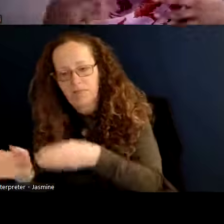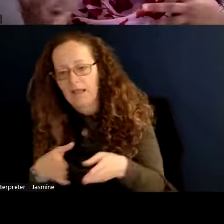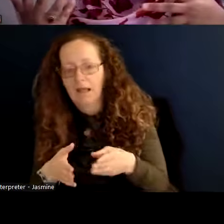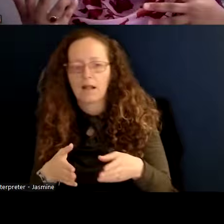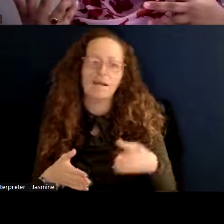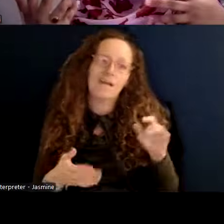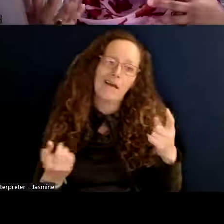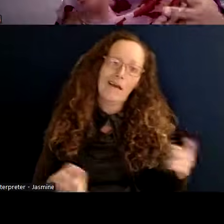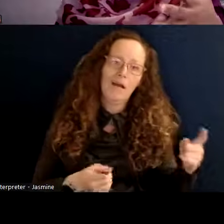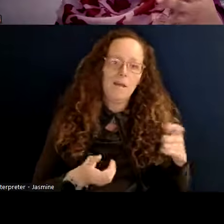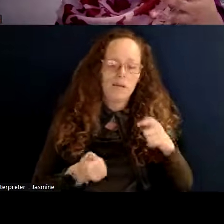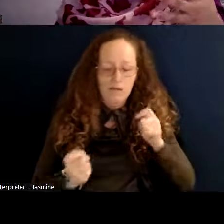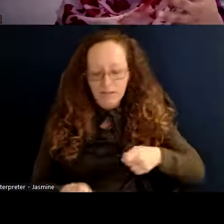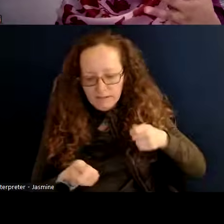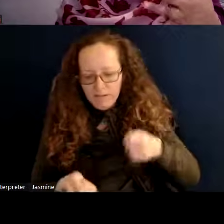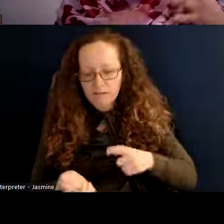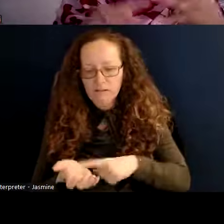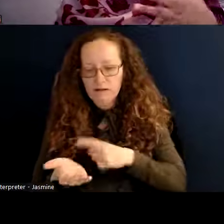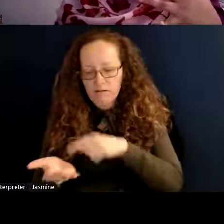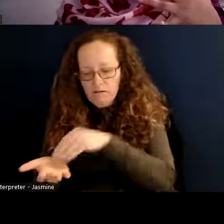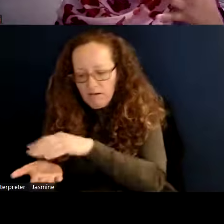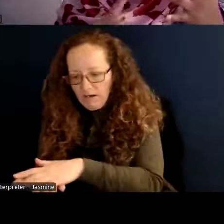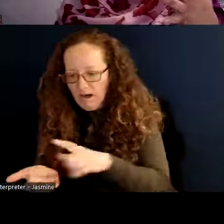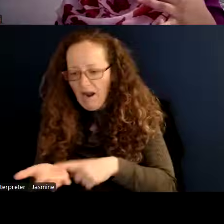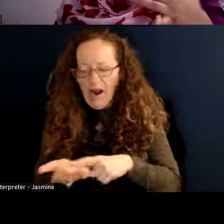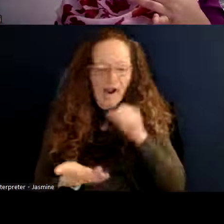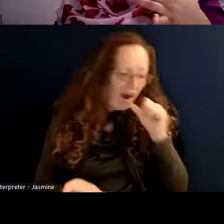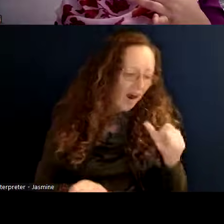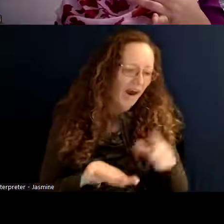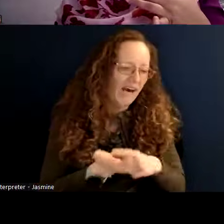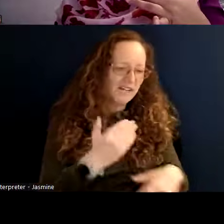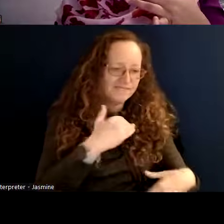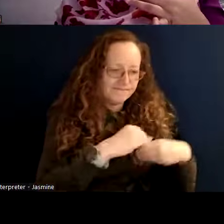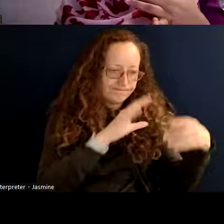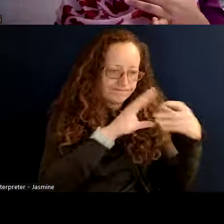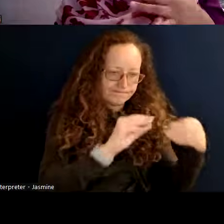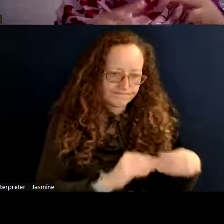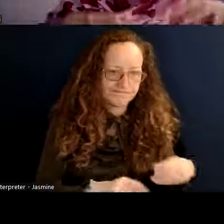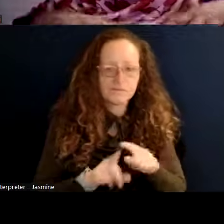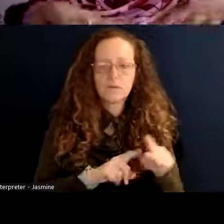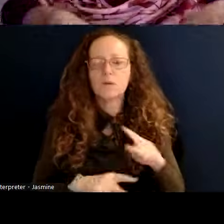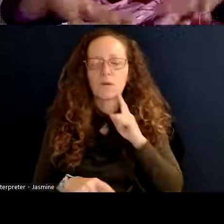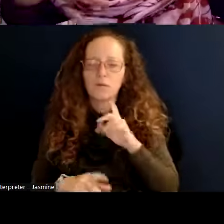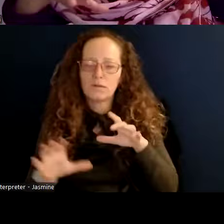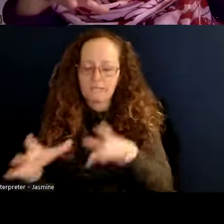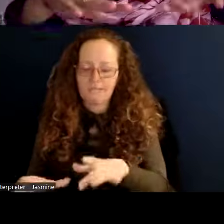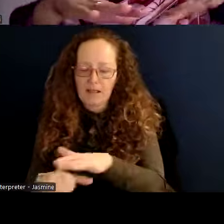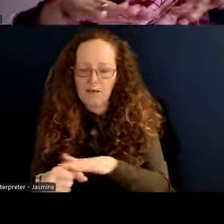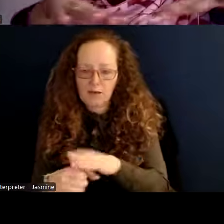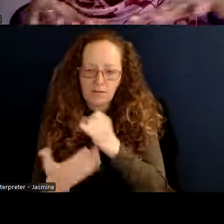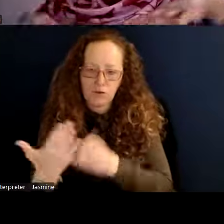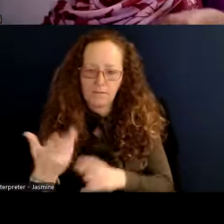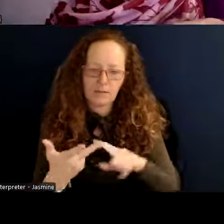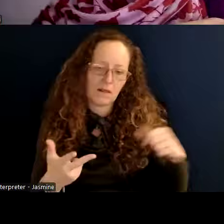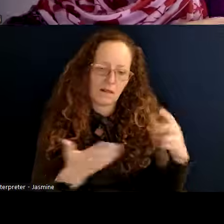it doesn't. Sometimes it's in notes. We also use section drawings as well as other sort of forms of notation. And then we extruded the walls. These are